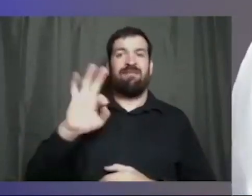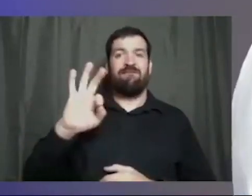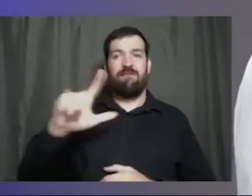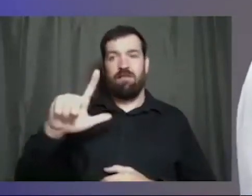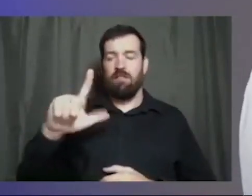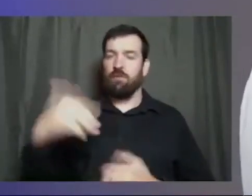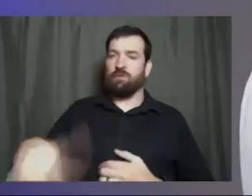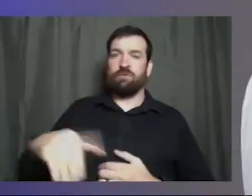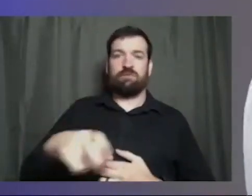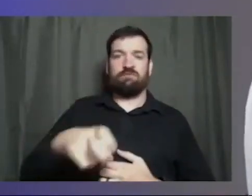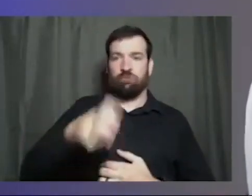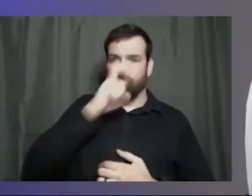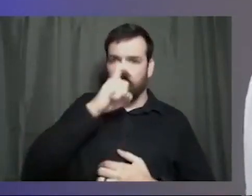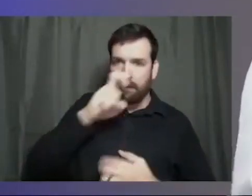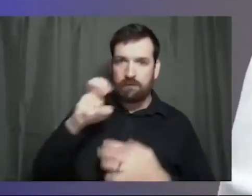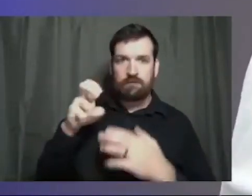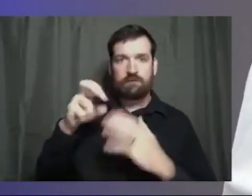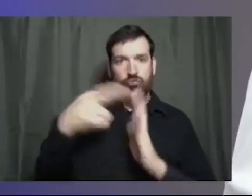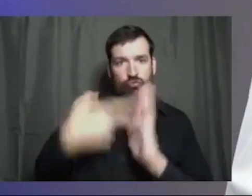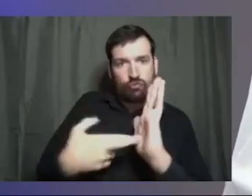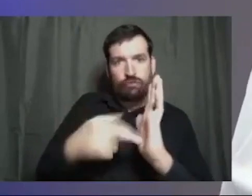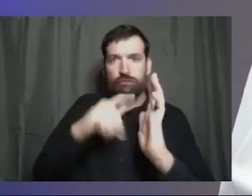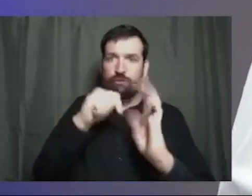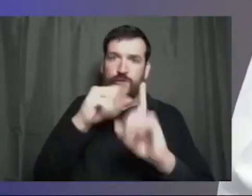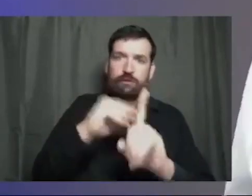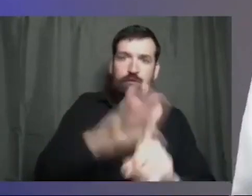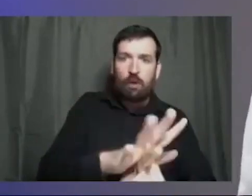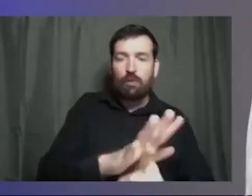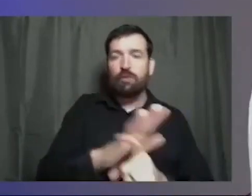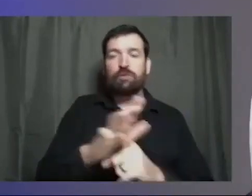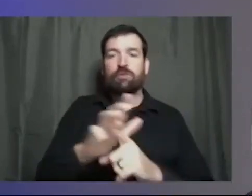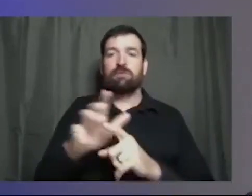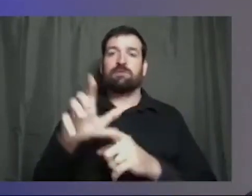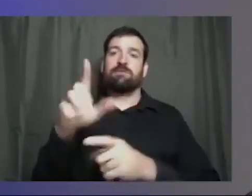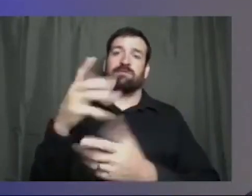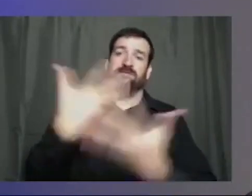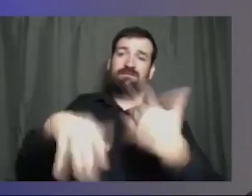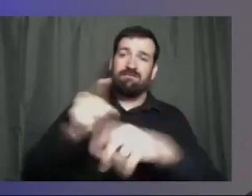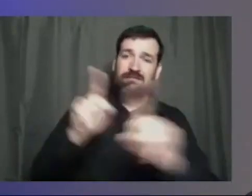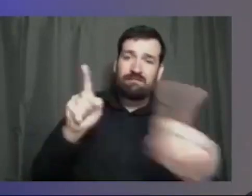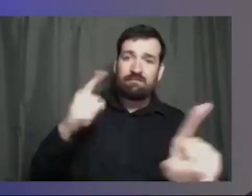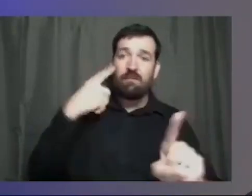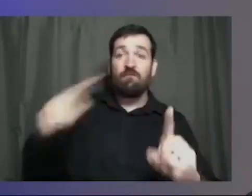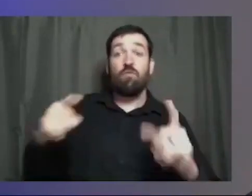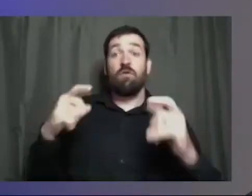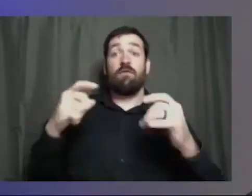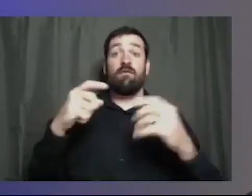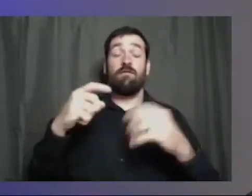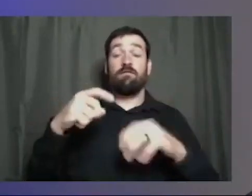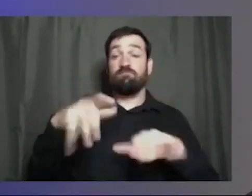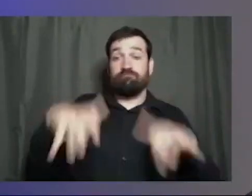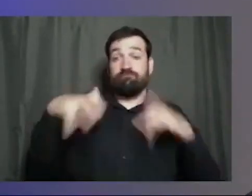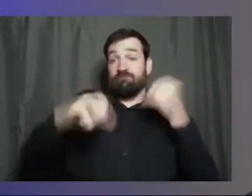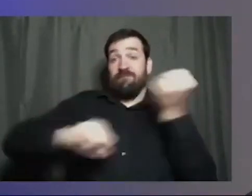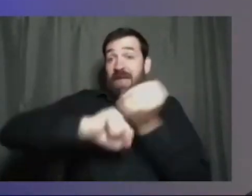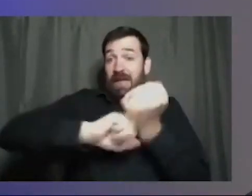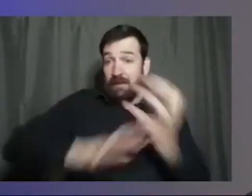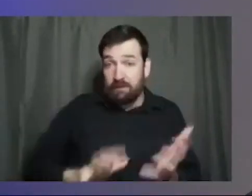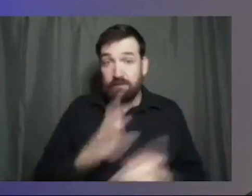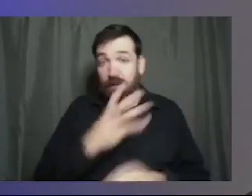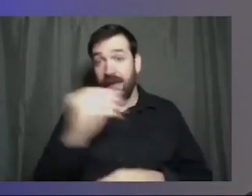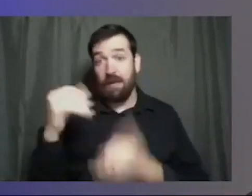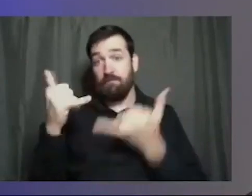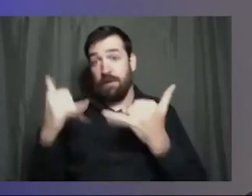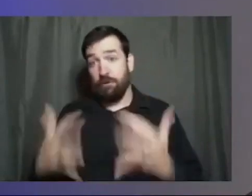the tiering system and who's exposed to what, and the distances between certain fans and players. And so I think they've done everything they can to control transmission in